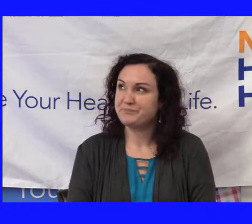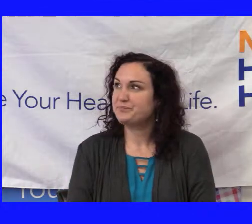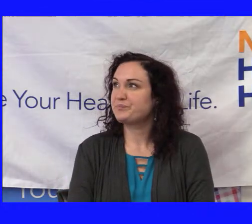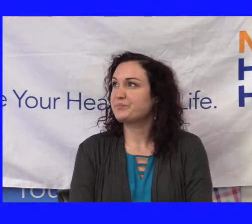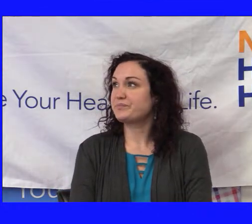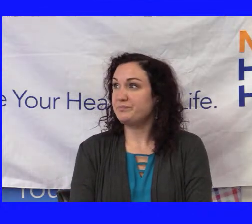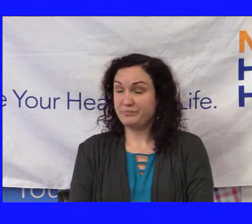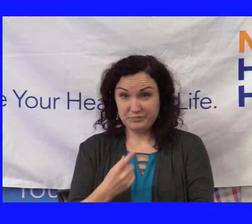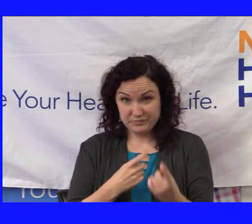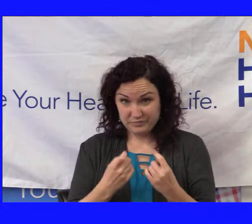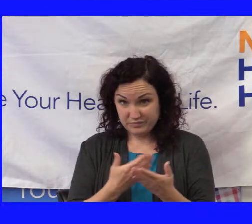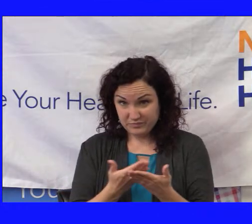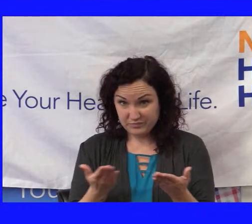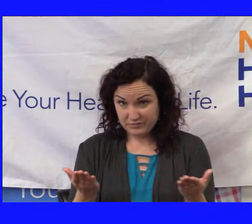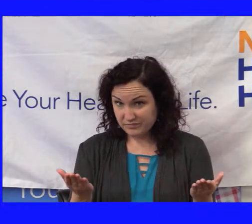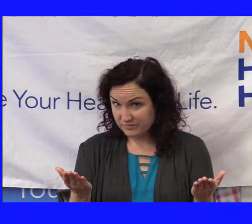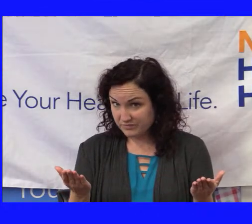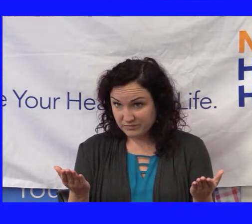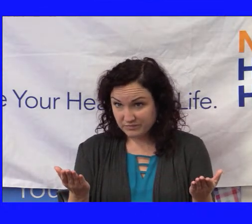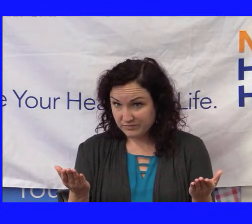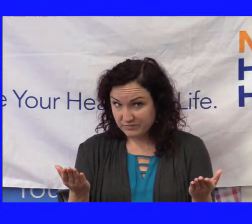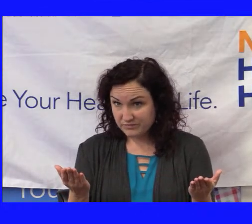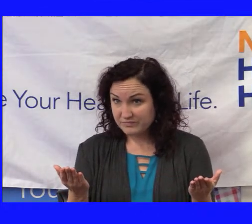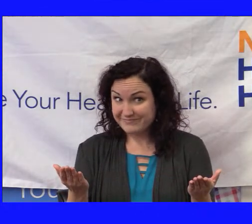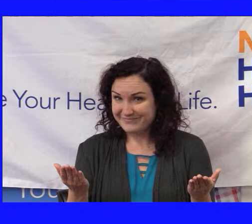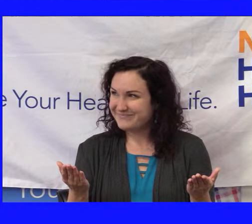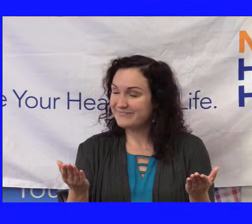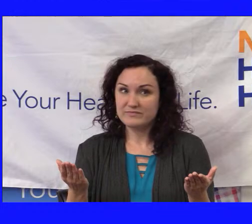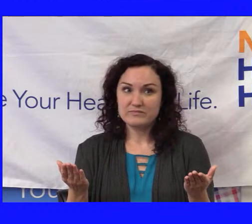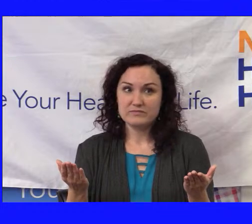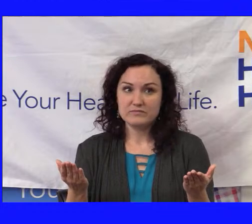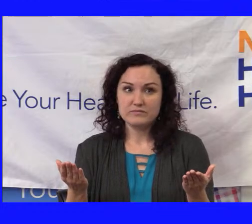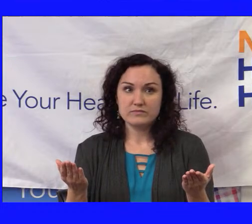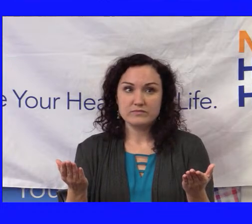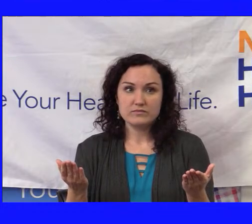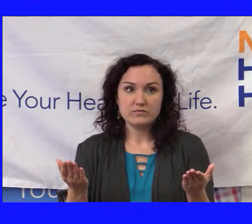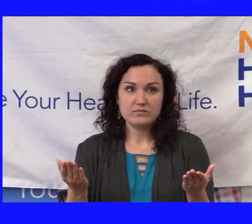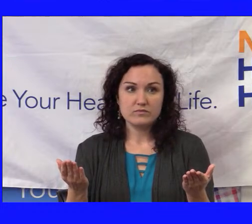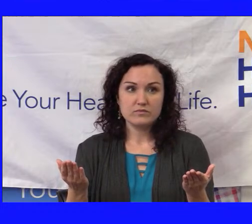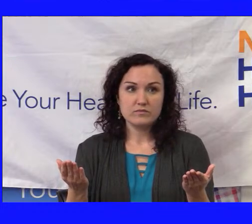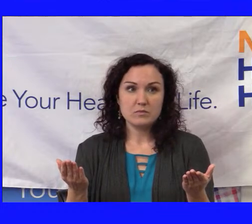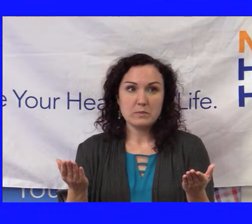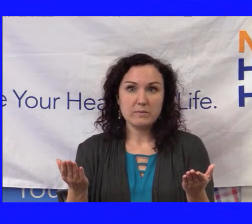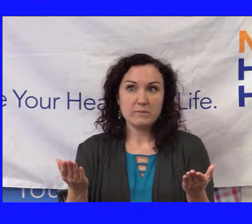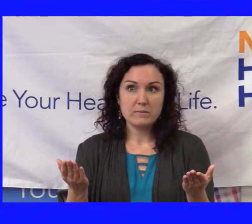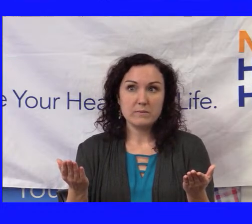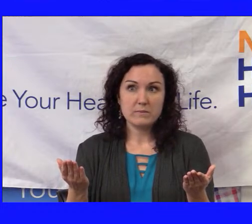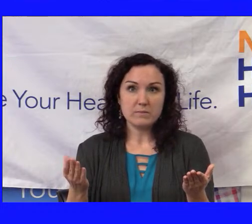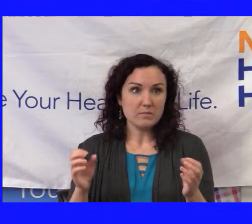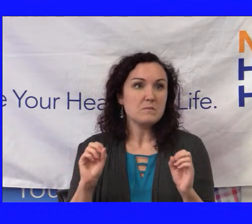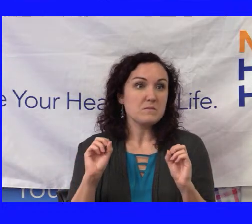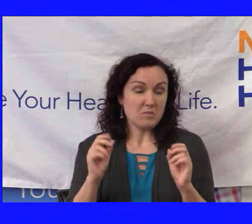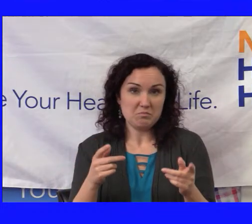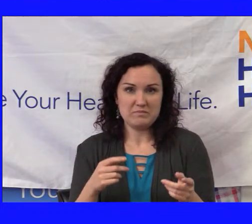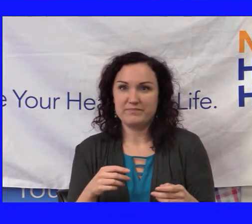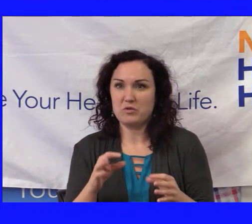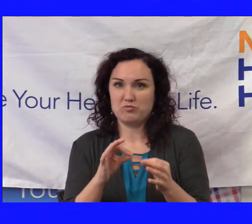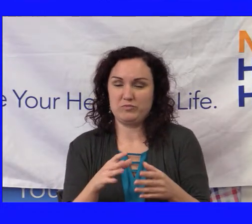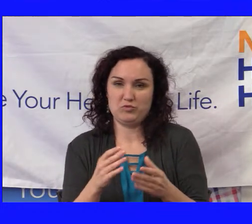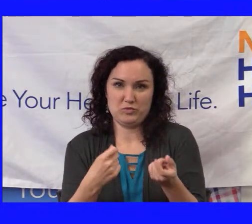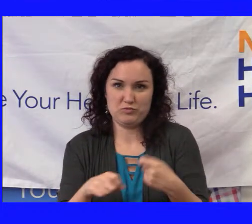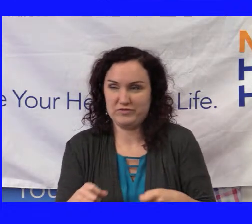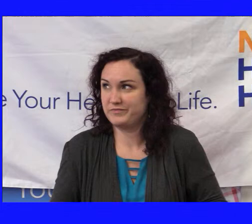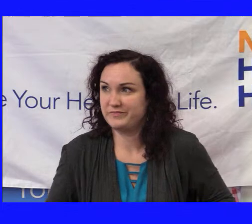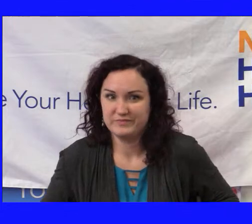Any questions? Thank you, Dr. Davis. Sally, any comments about the potential metrics that will be used by Equity and